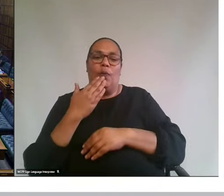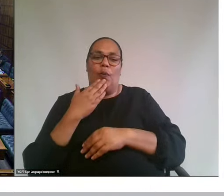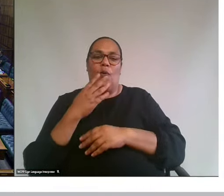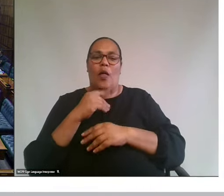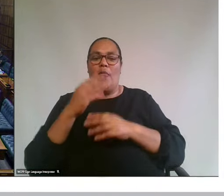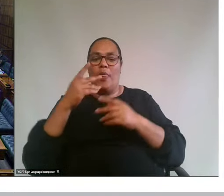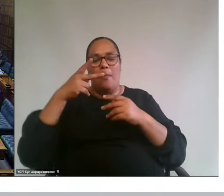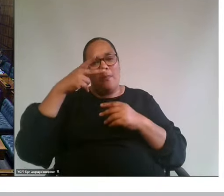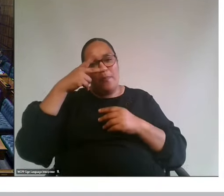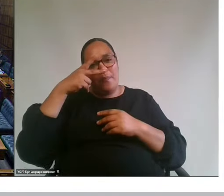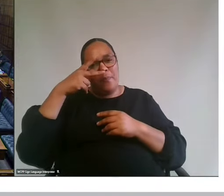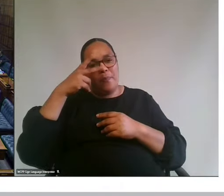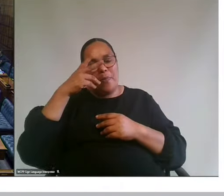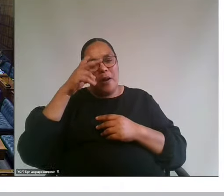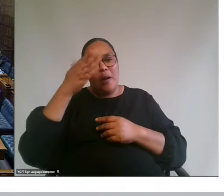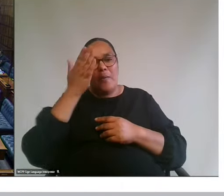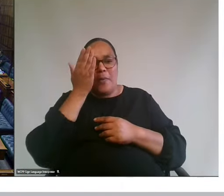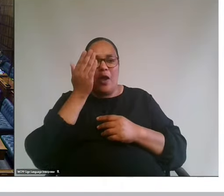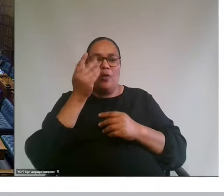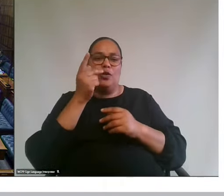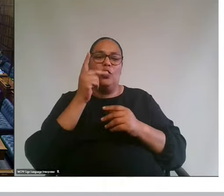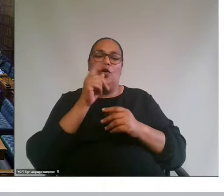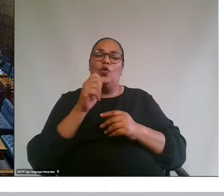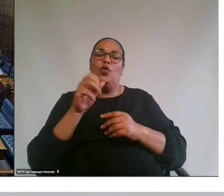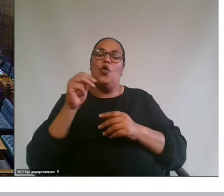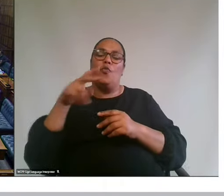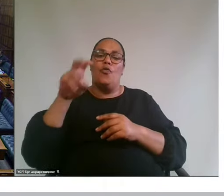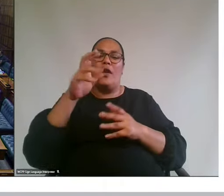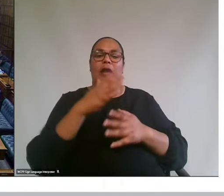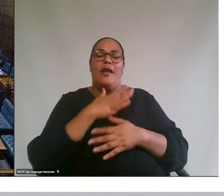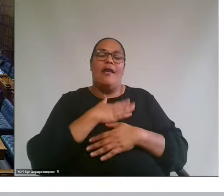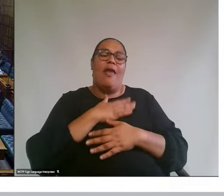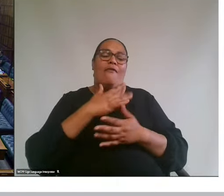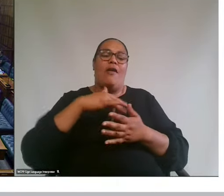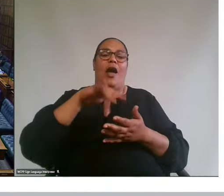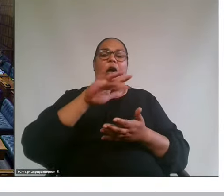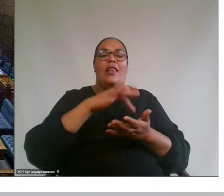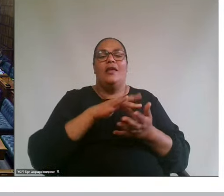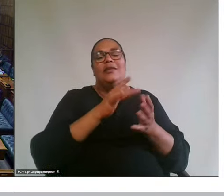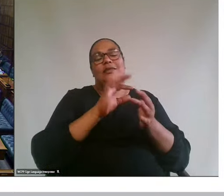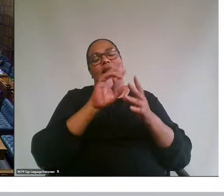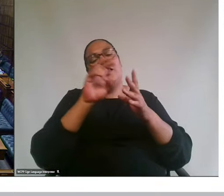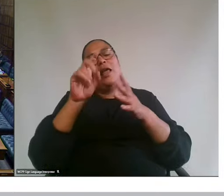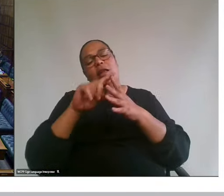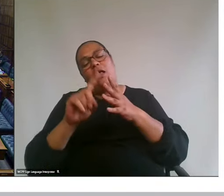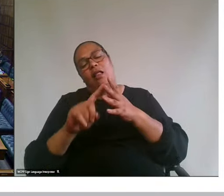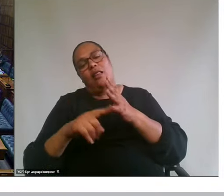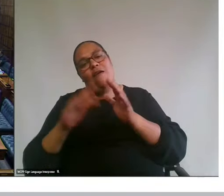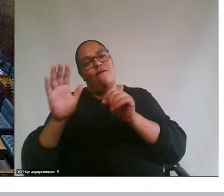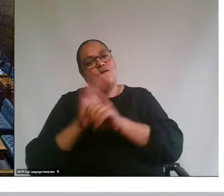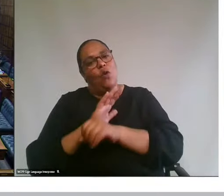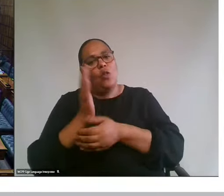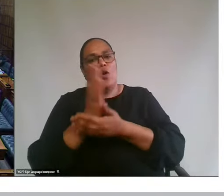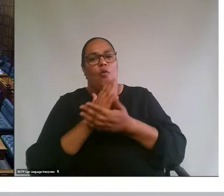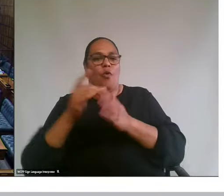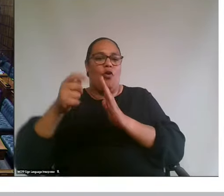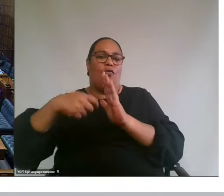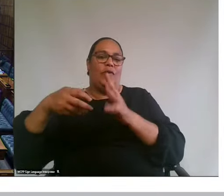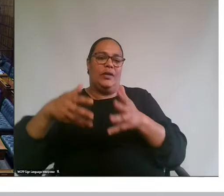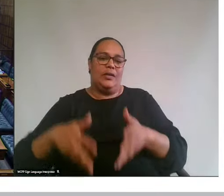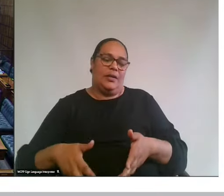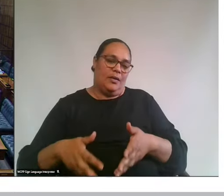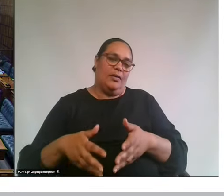Pirates are coming Tomb Raider love Island these are some of the titles that are being either fully or partially shot right